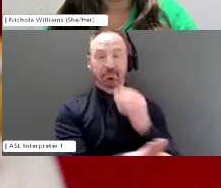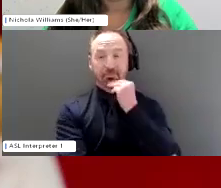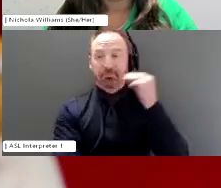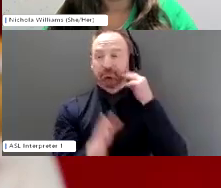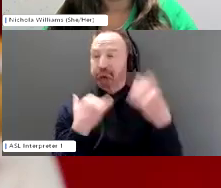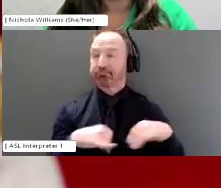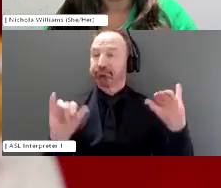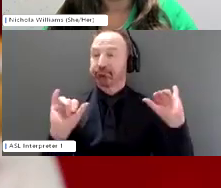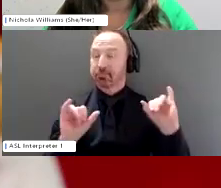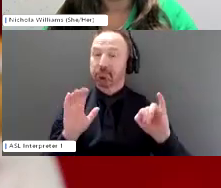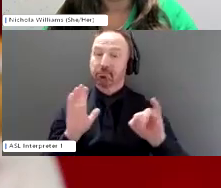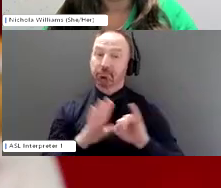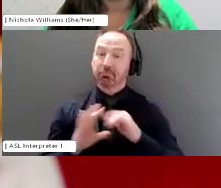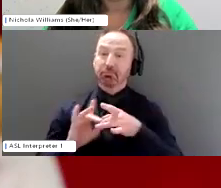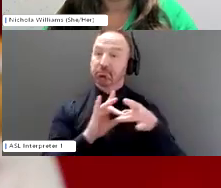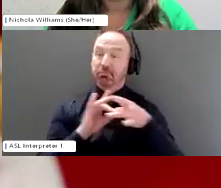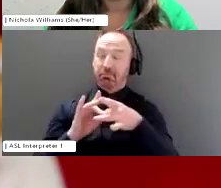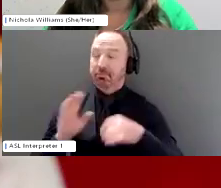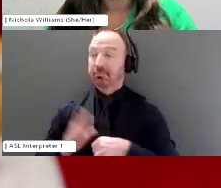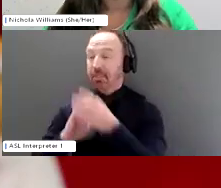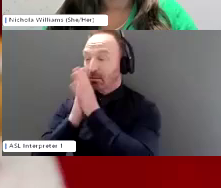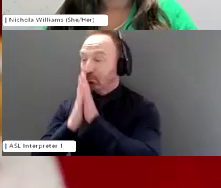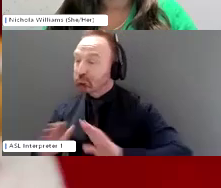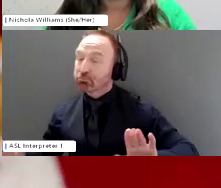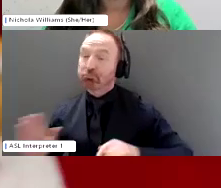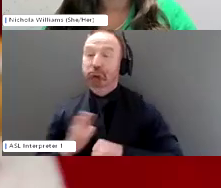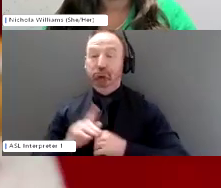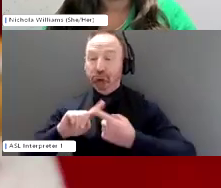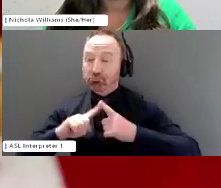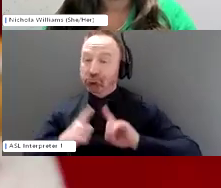friendship, based in honor and deep respect.